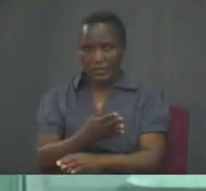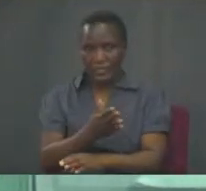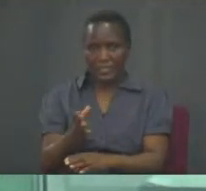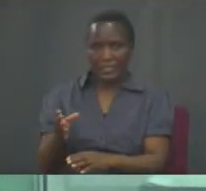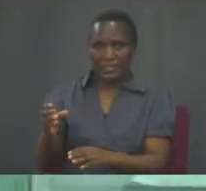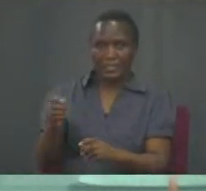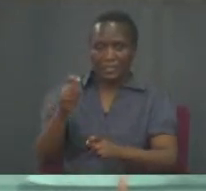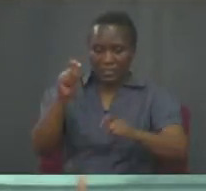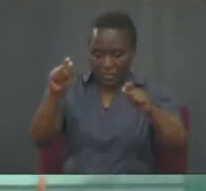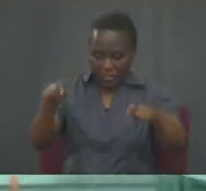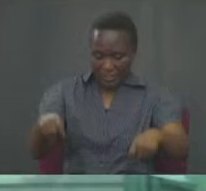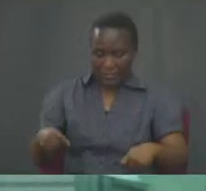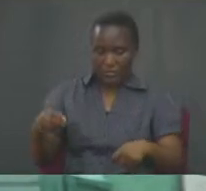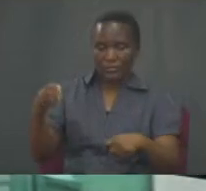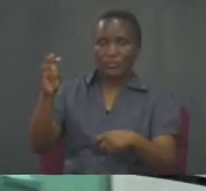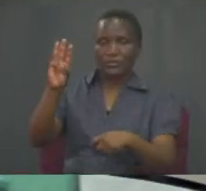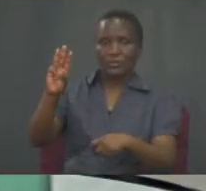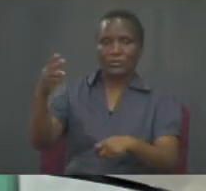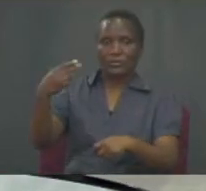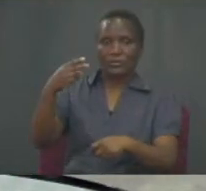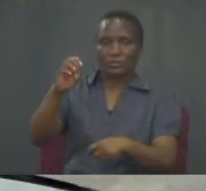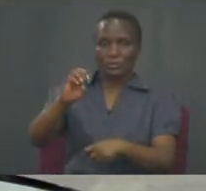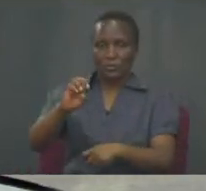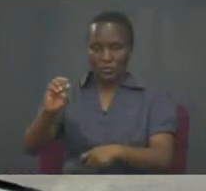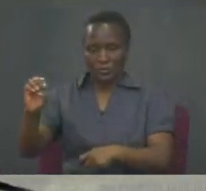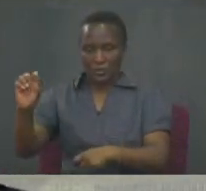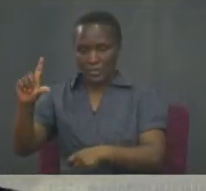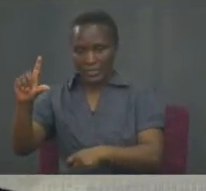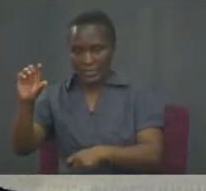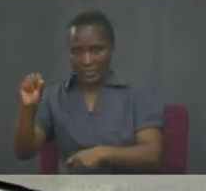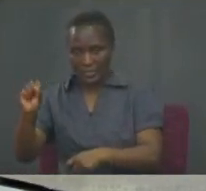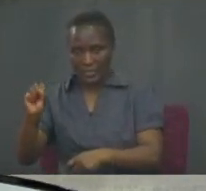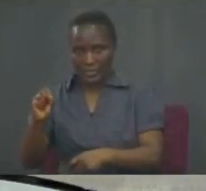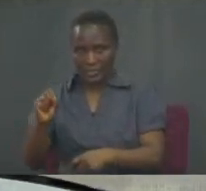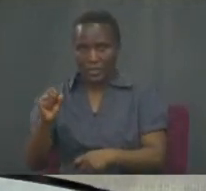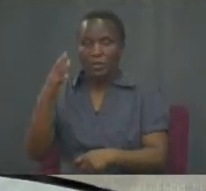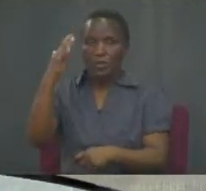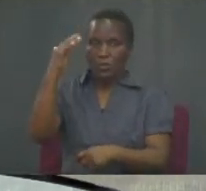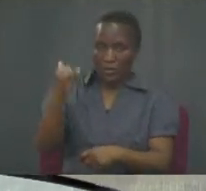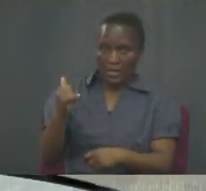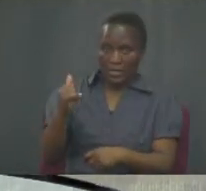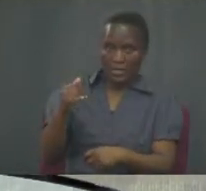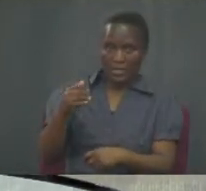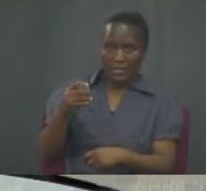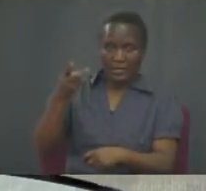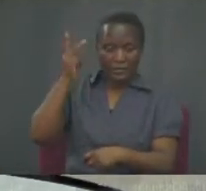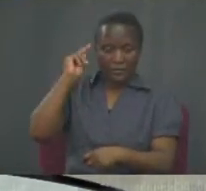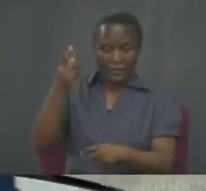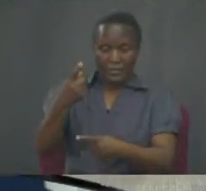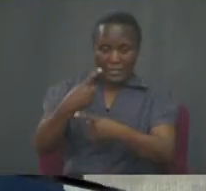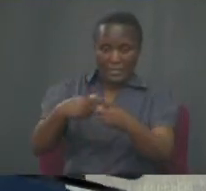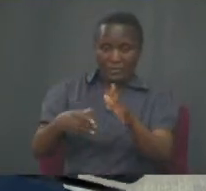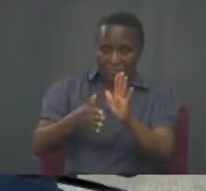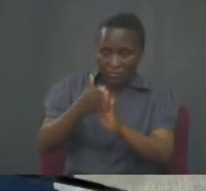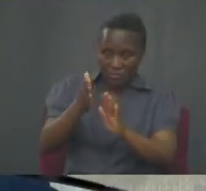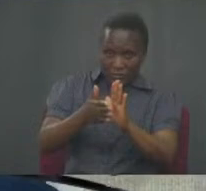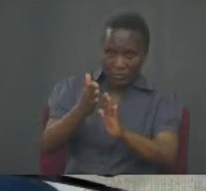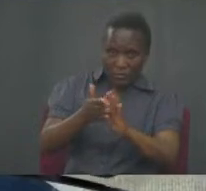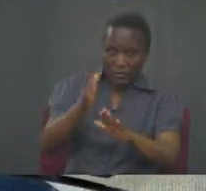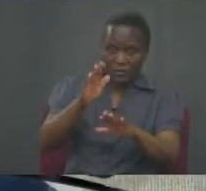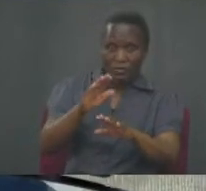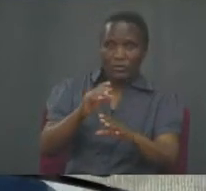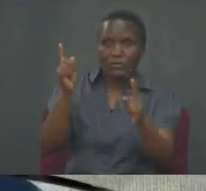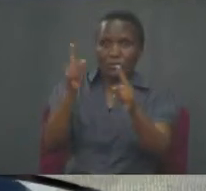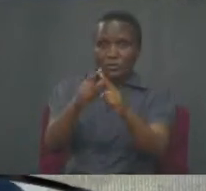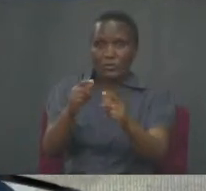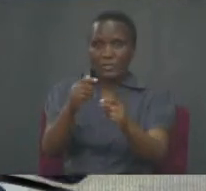Oh my God. Why is Pharaoh coming fast upon the children of Israel? They are on chariots. And what does